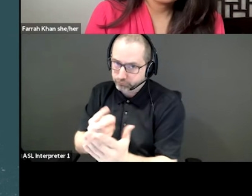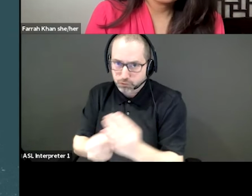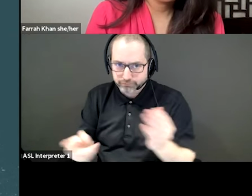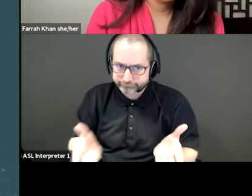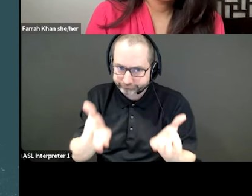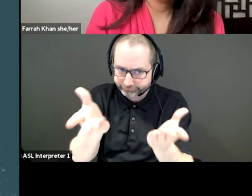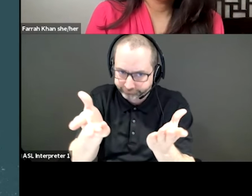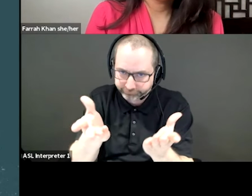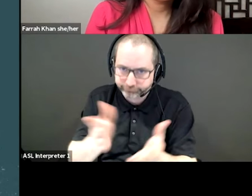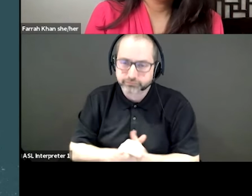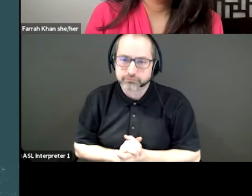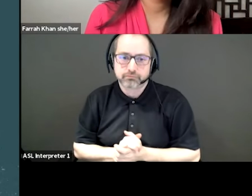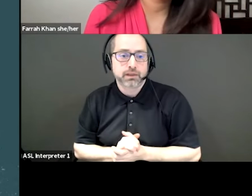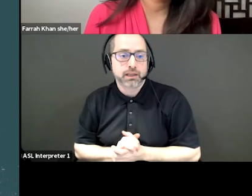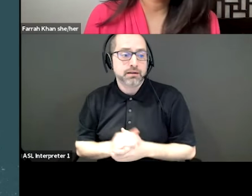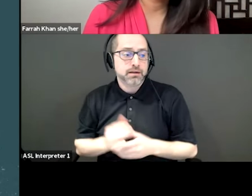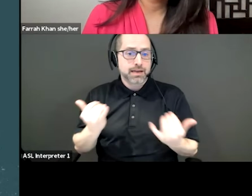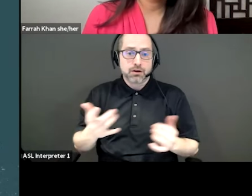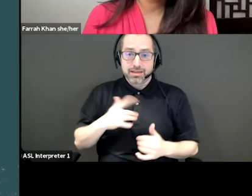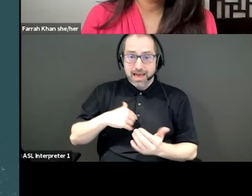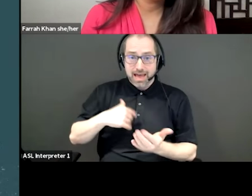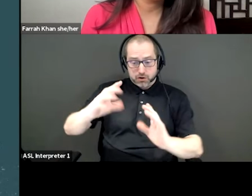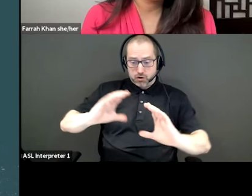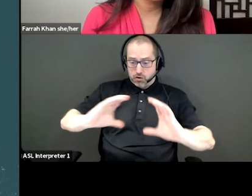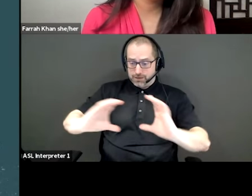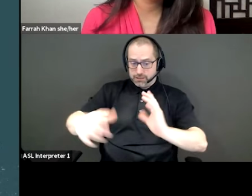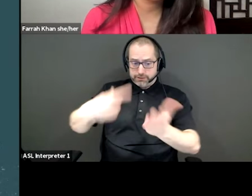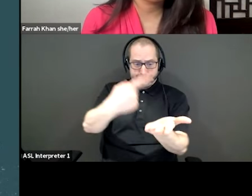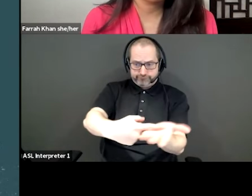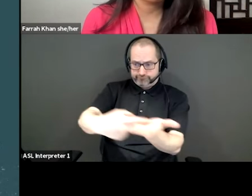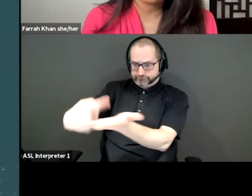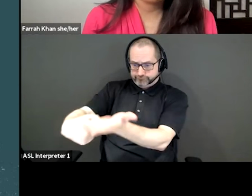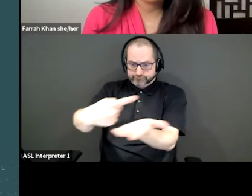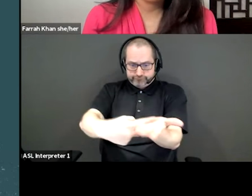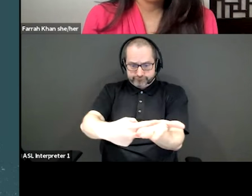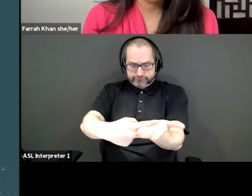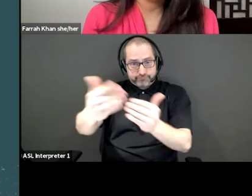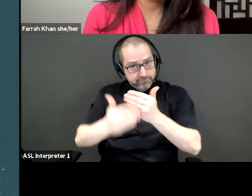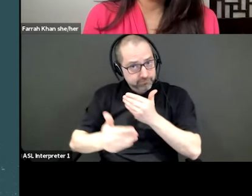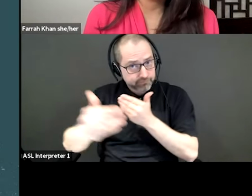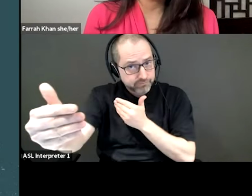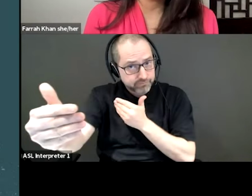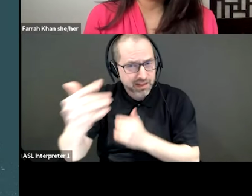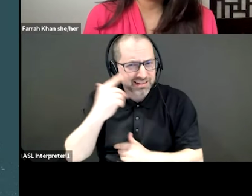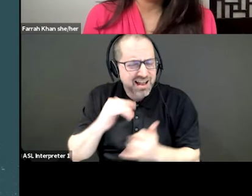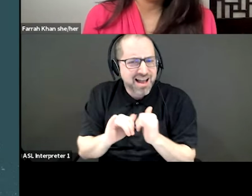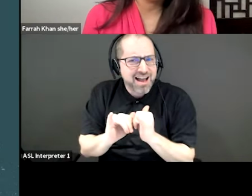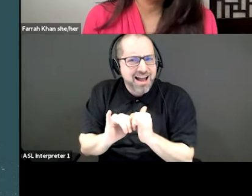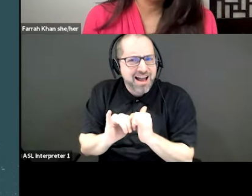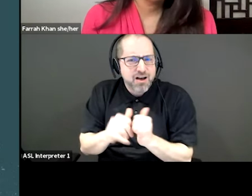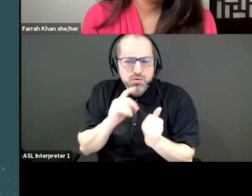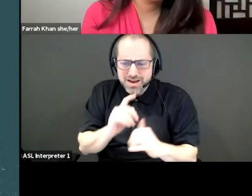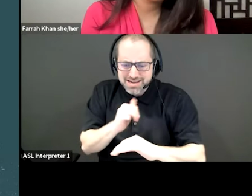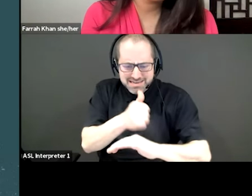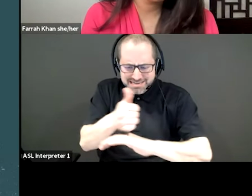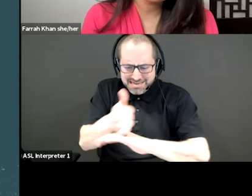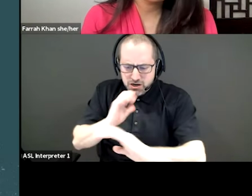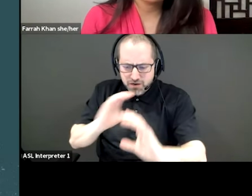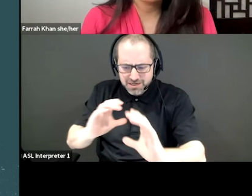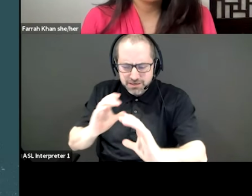When I think of these conversations going forward, you know, we really thought about how do we create the conversation that feels hopeful? And